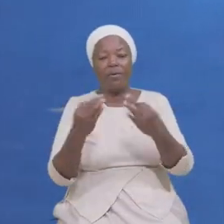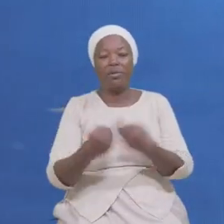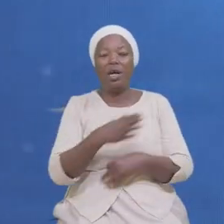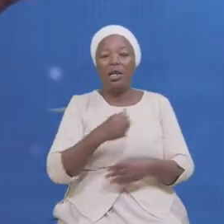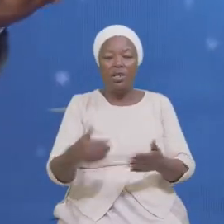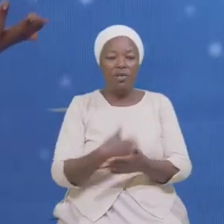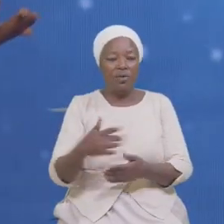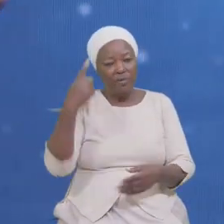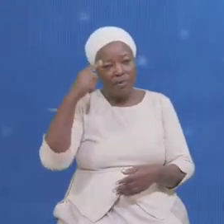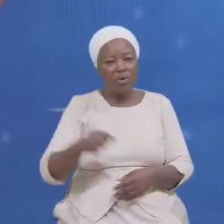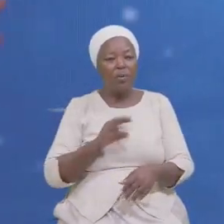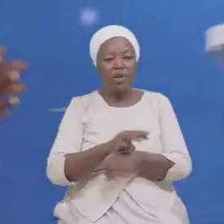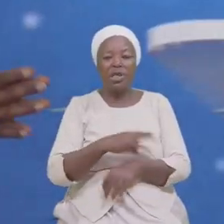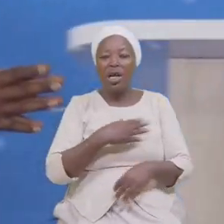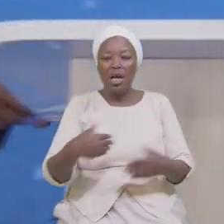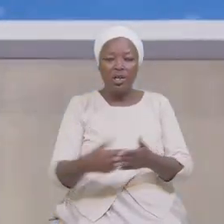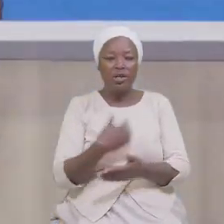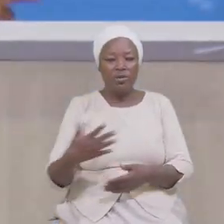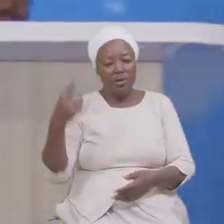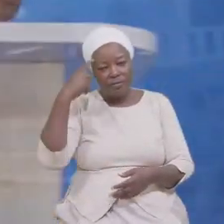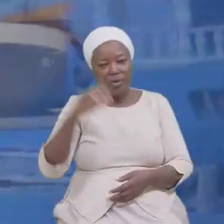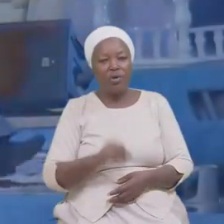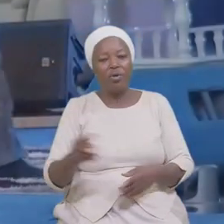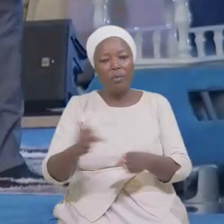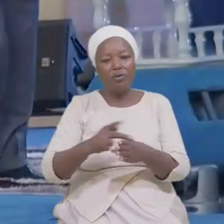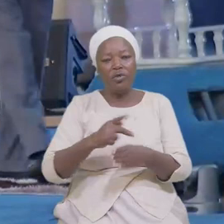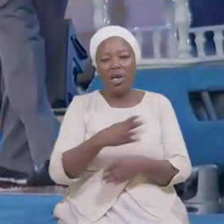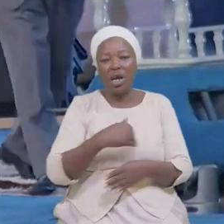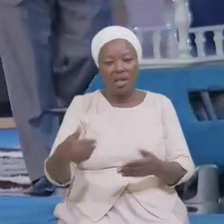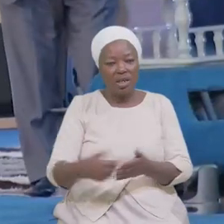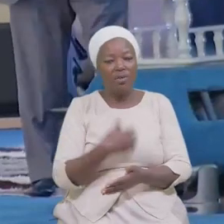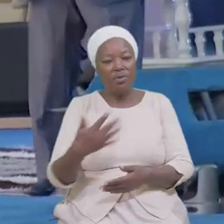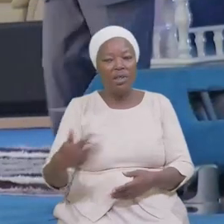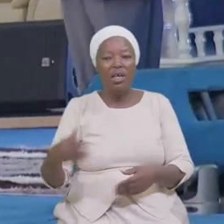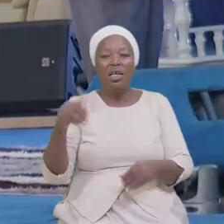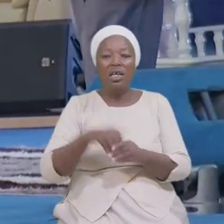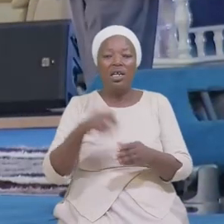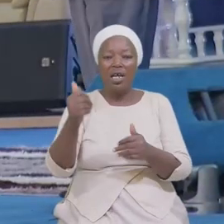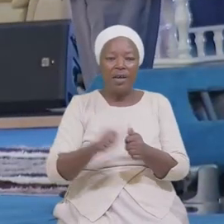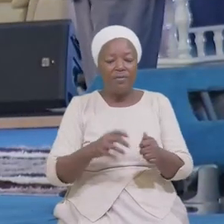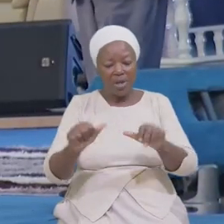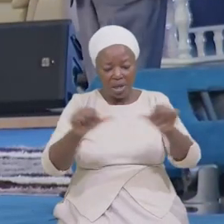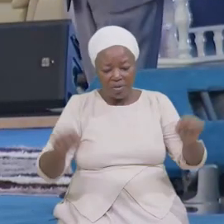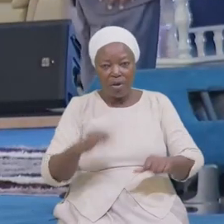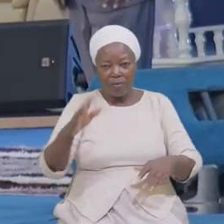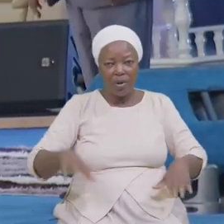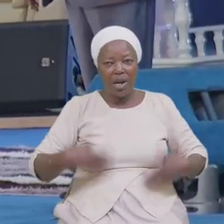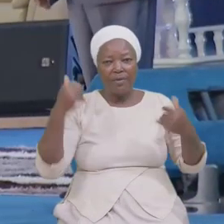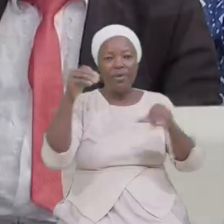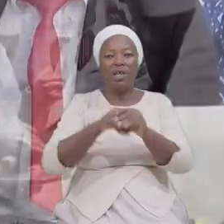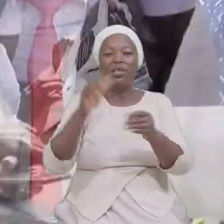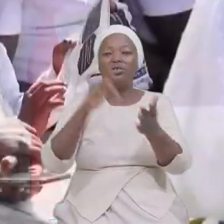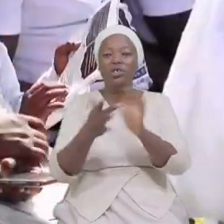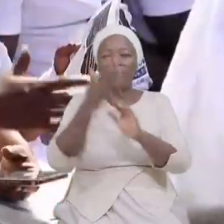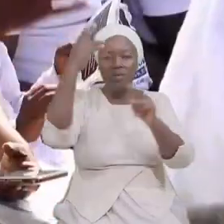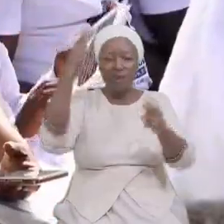your ministry, and new things for your profession, and new things in every area of your life, in